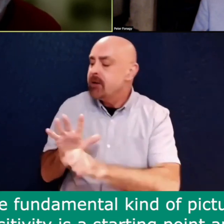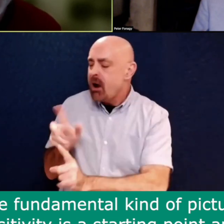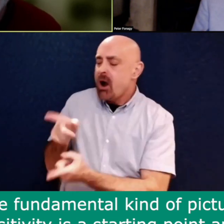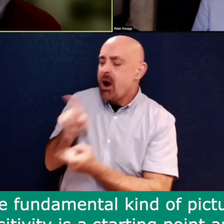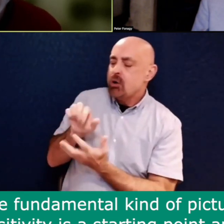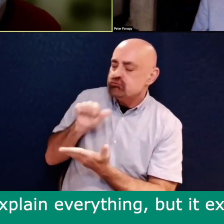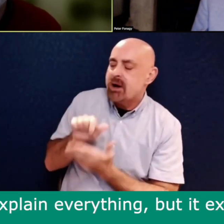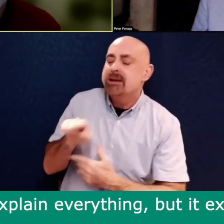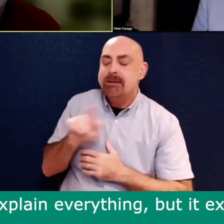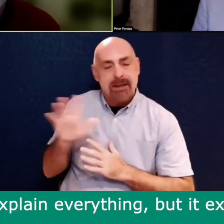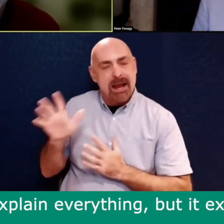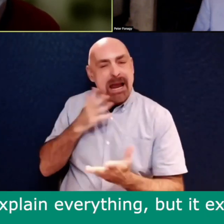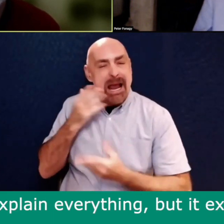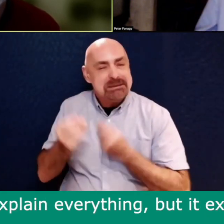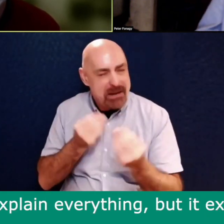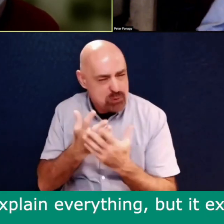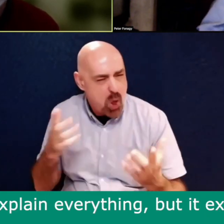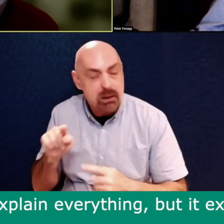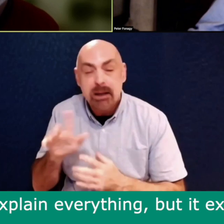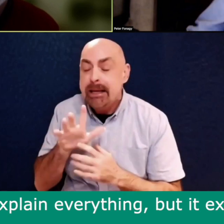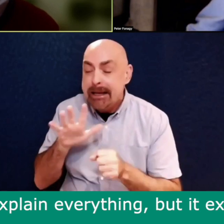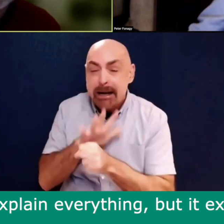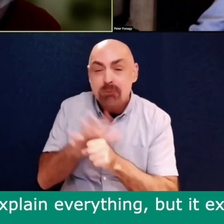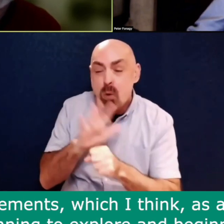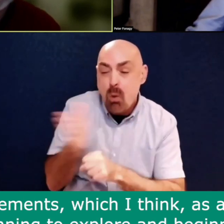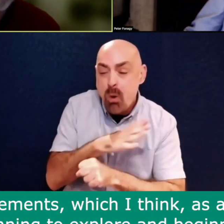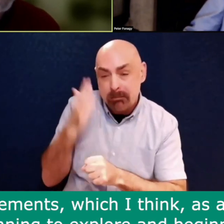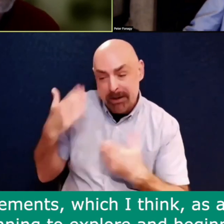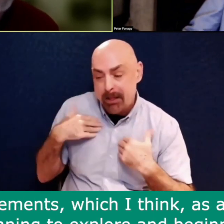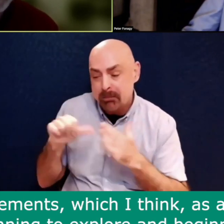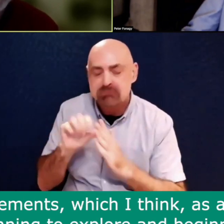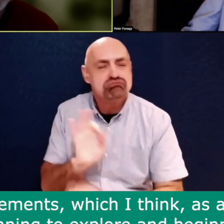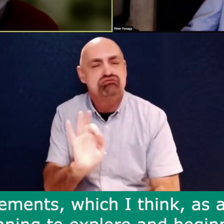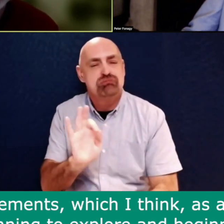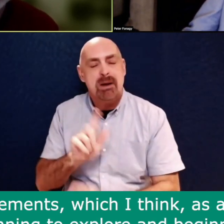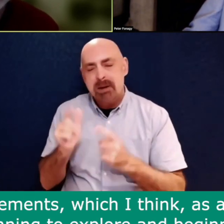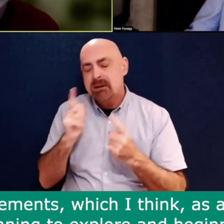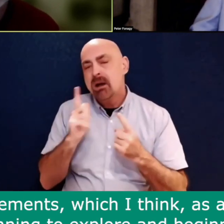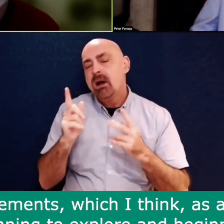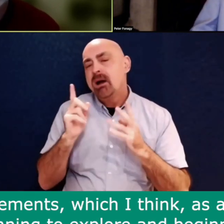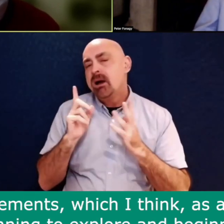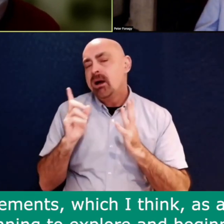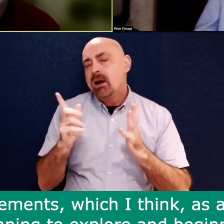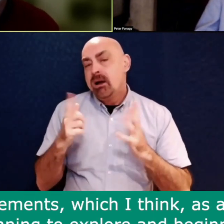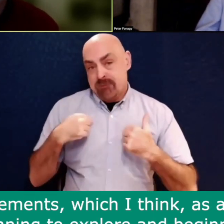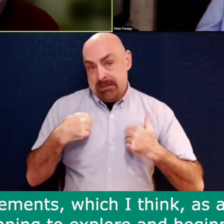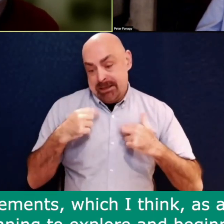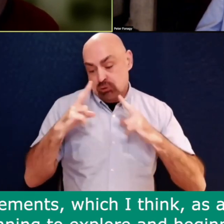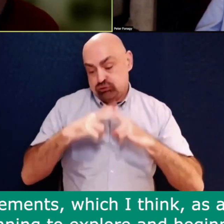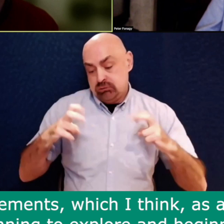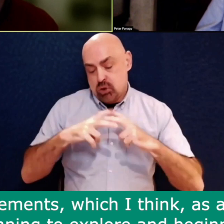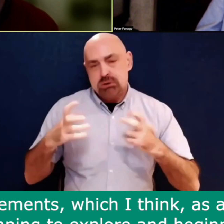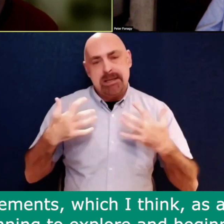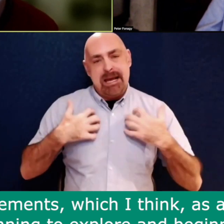point, and it explains a lot. It doesn't explain everything, but explains a lot. But there are these other elements which I think as a researcher are really exciting and interesting to be beginning